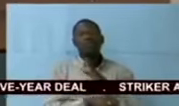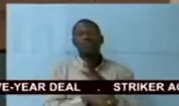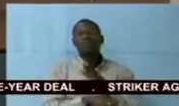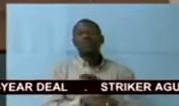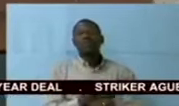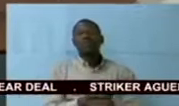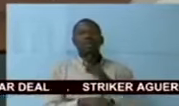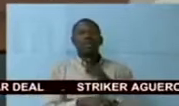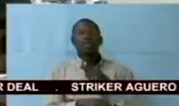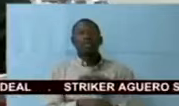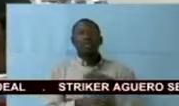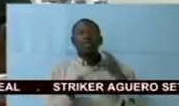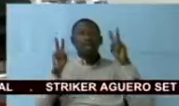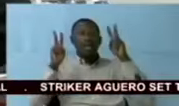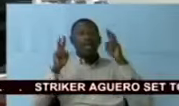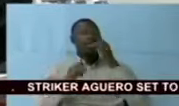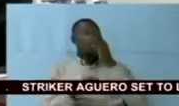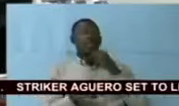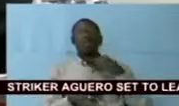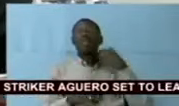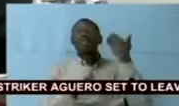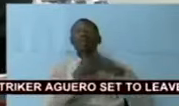That he never gave the instruction. That